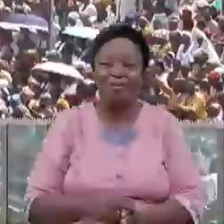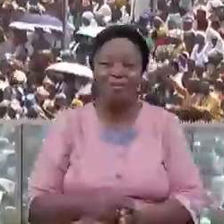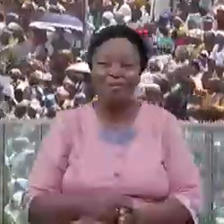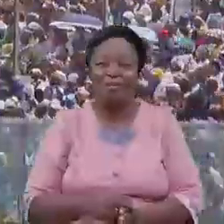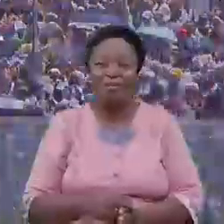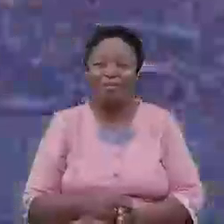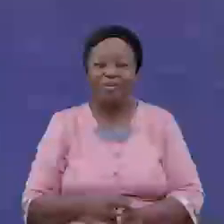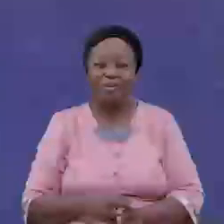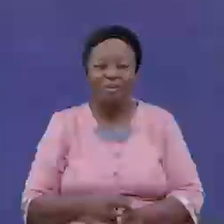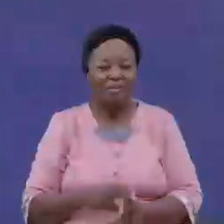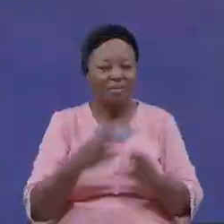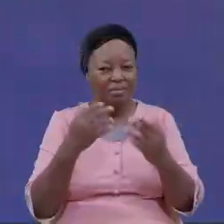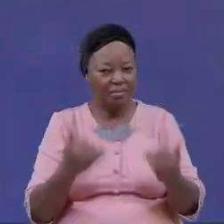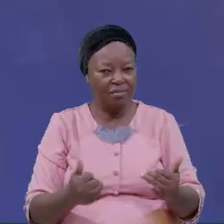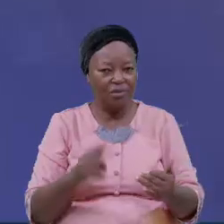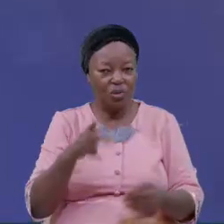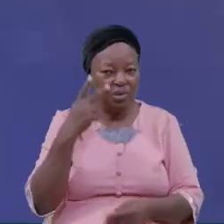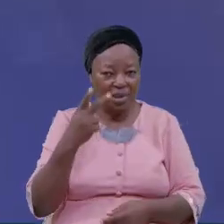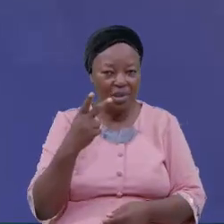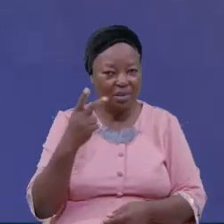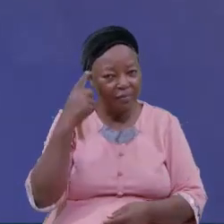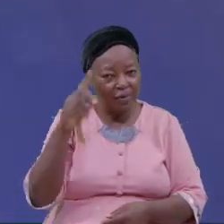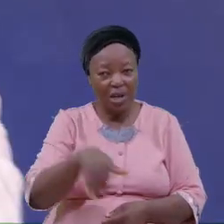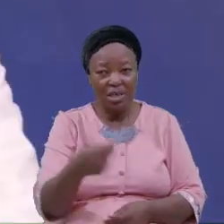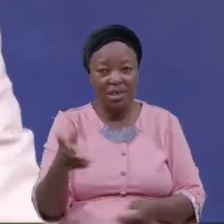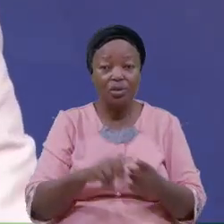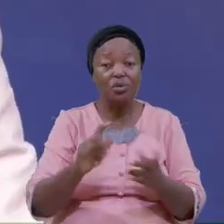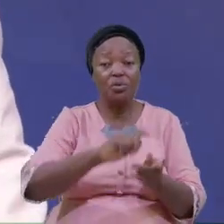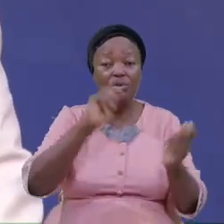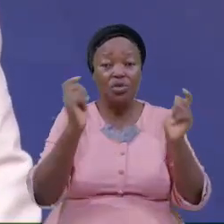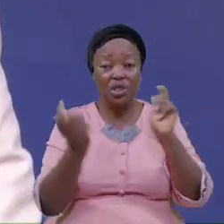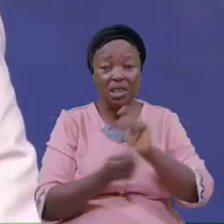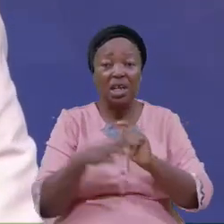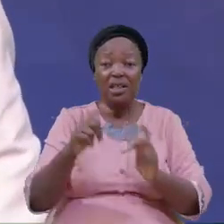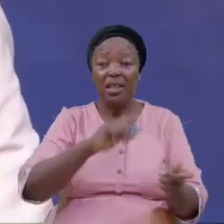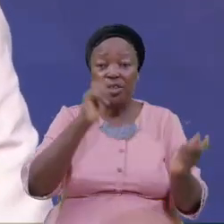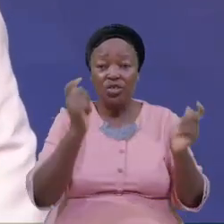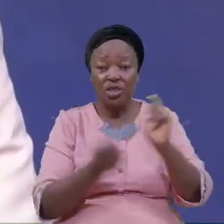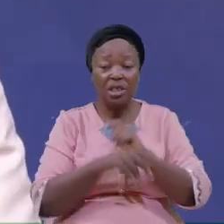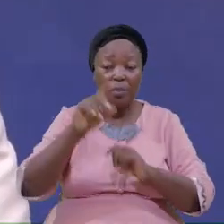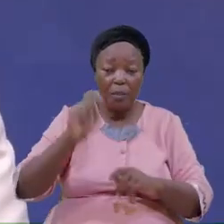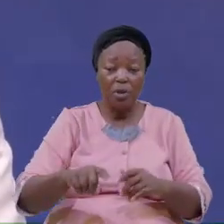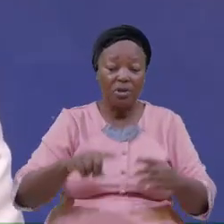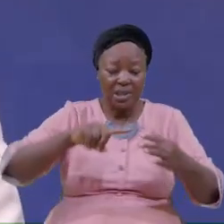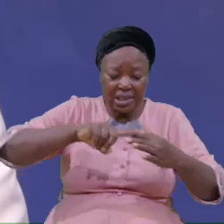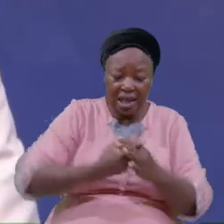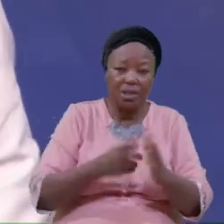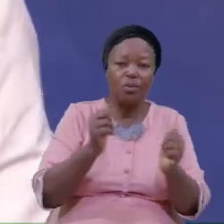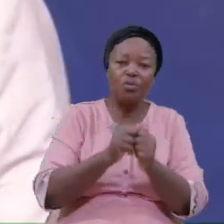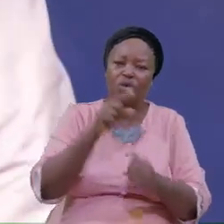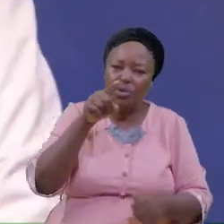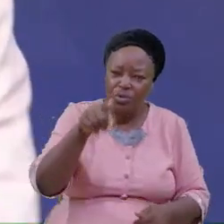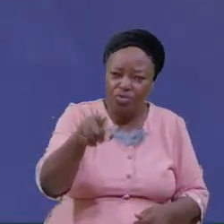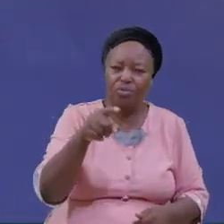Now, you see, for anything to change, the change must begin with you.